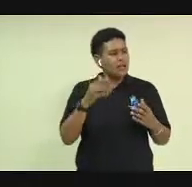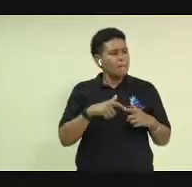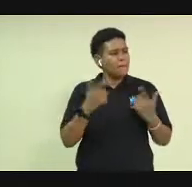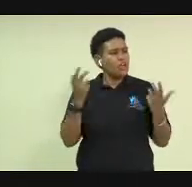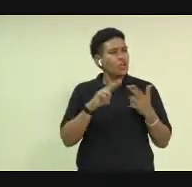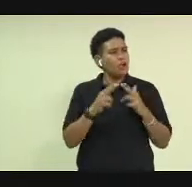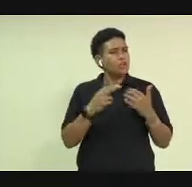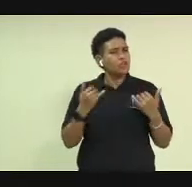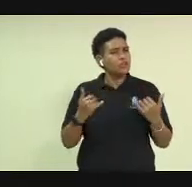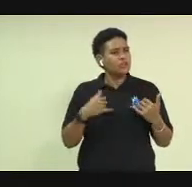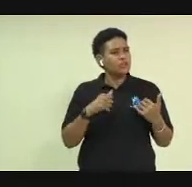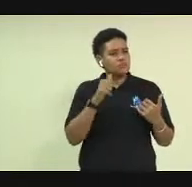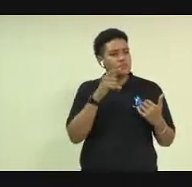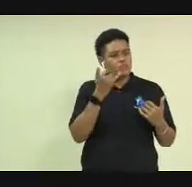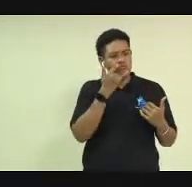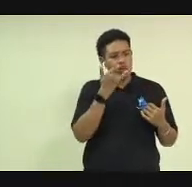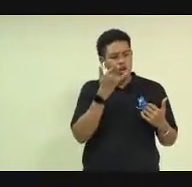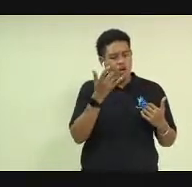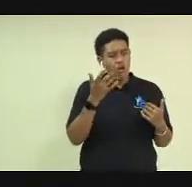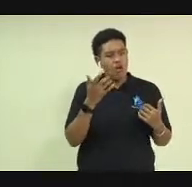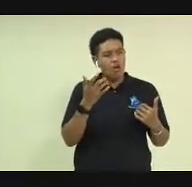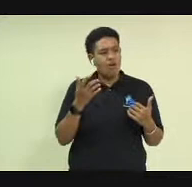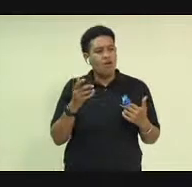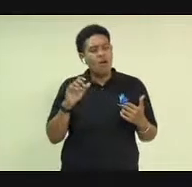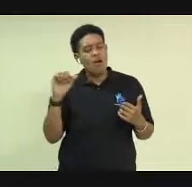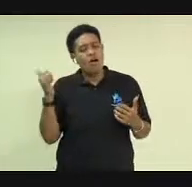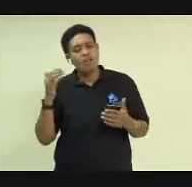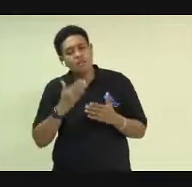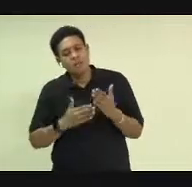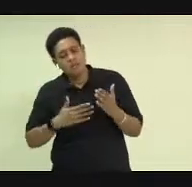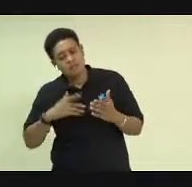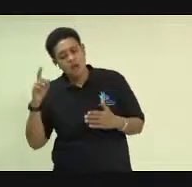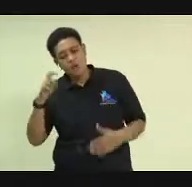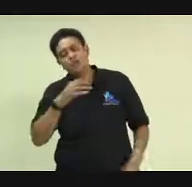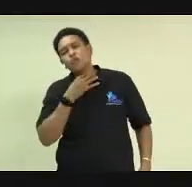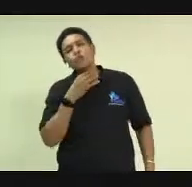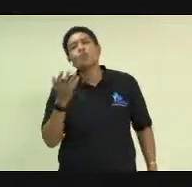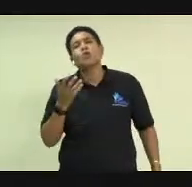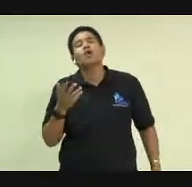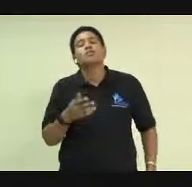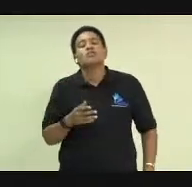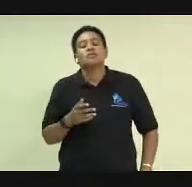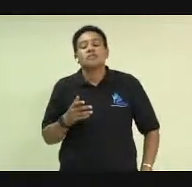number, but perhaps I got it wrong. The other part of my question is,